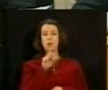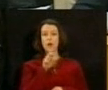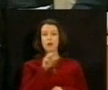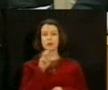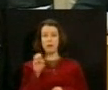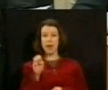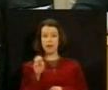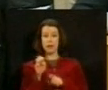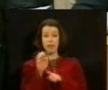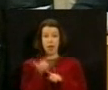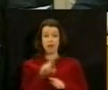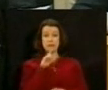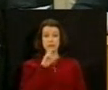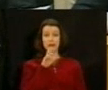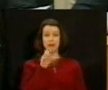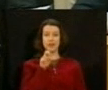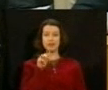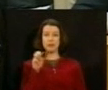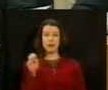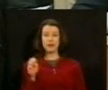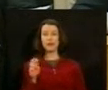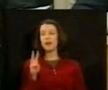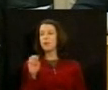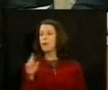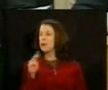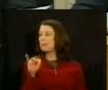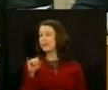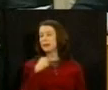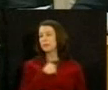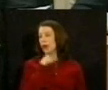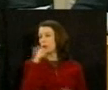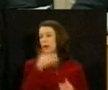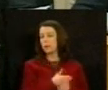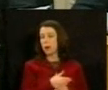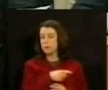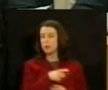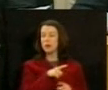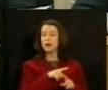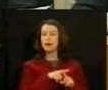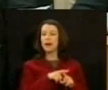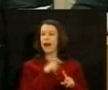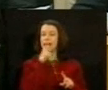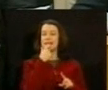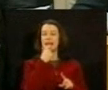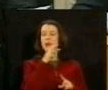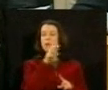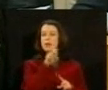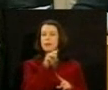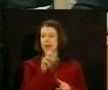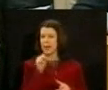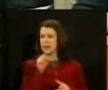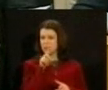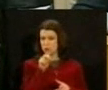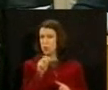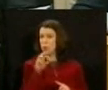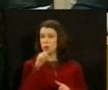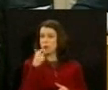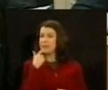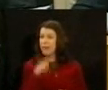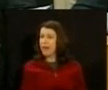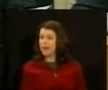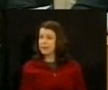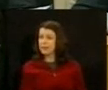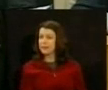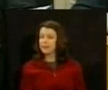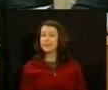resume. Well, Commissioner Mills, I don't mean to interrupt you. Well, I didn't say a resume. You do, or you wouldn't have said that? Well, I mean, we didn't